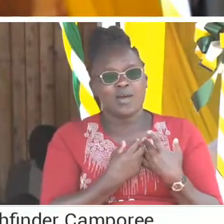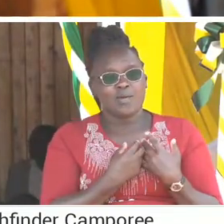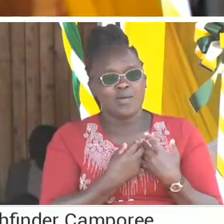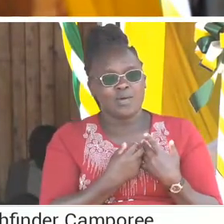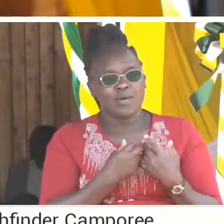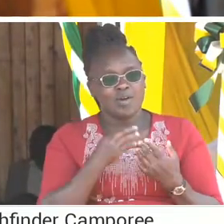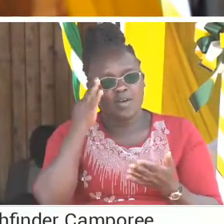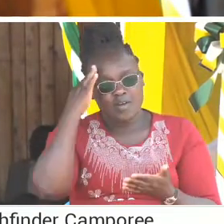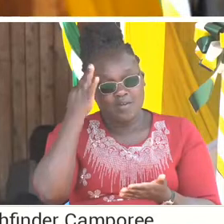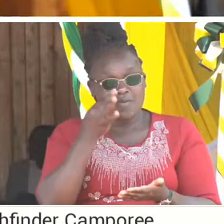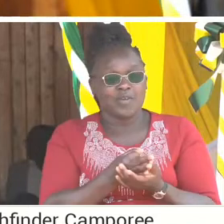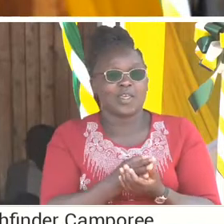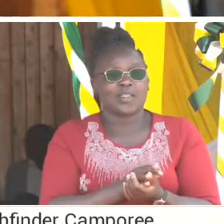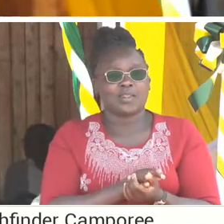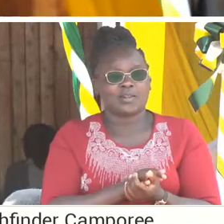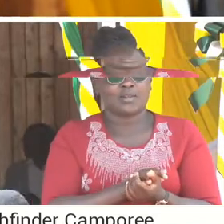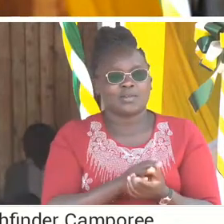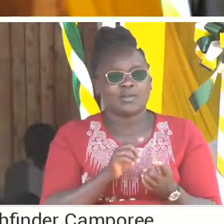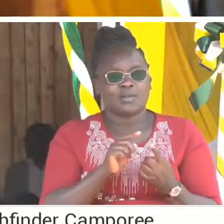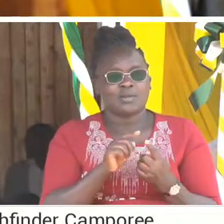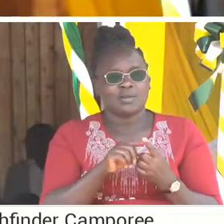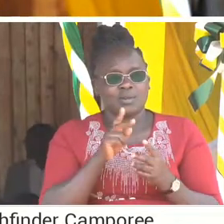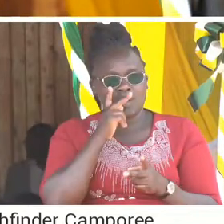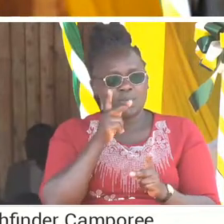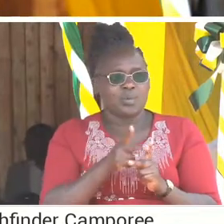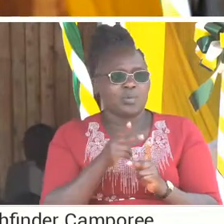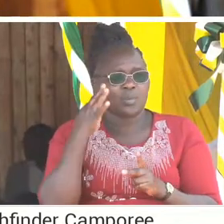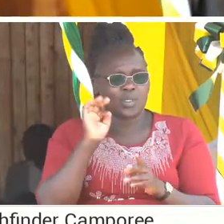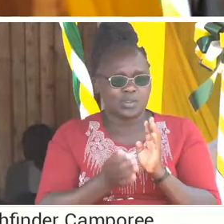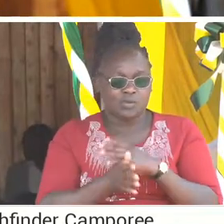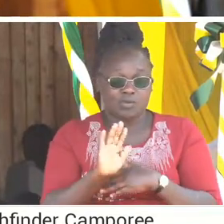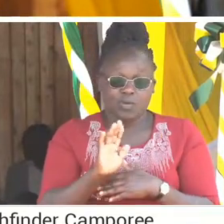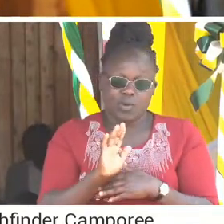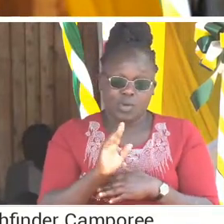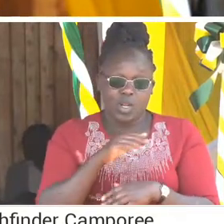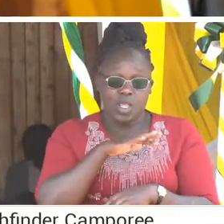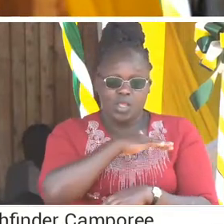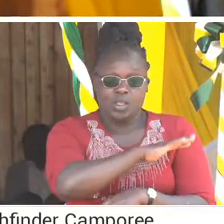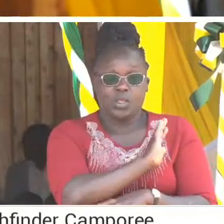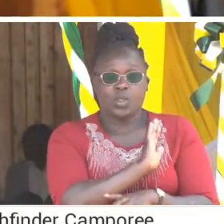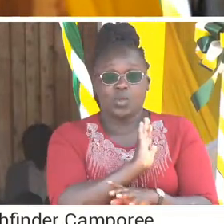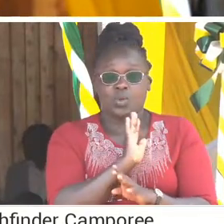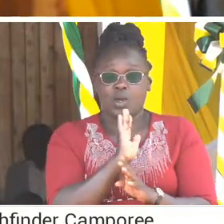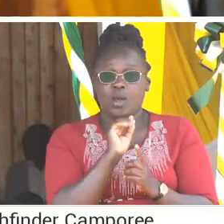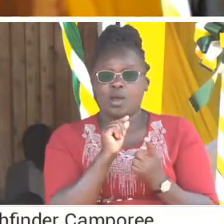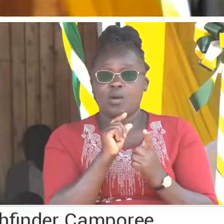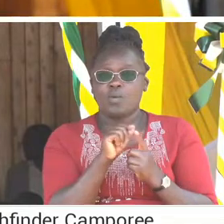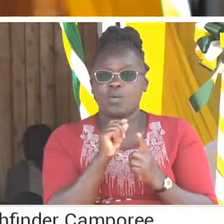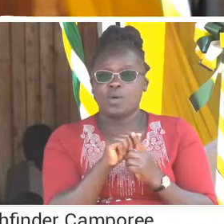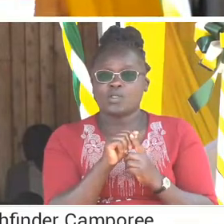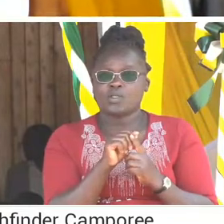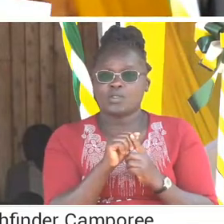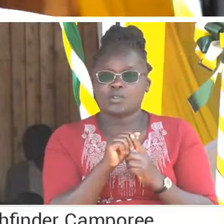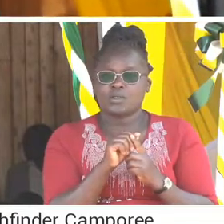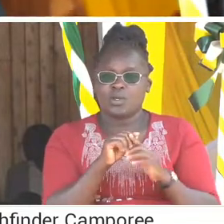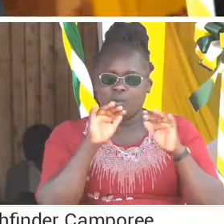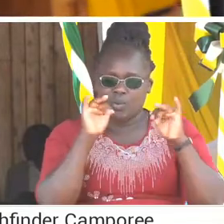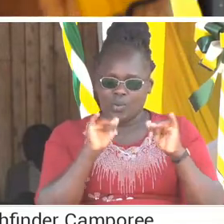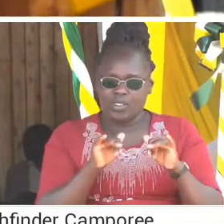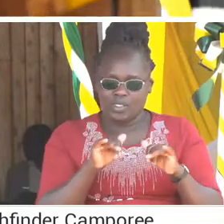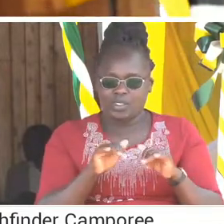to the promise of God. Your words will continue to resonate within us as we journey forward.